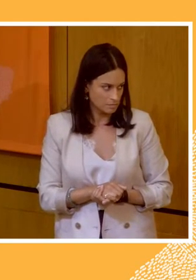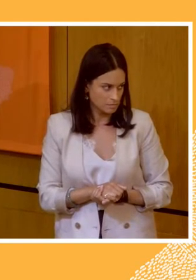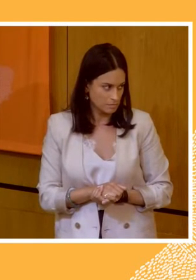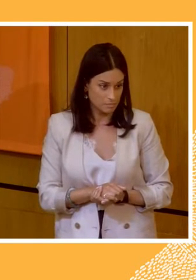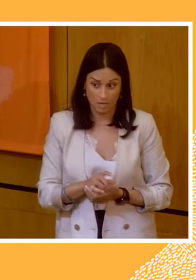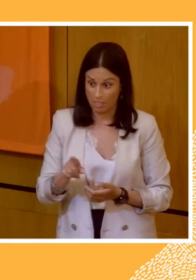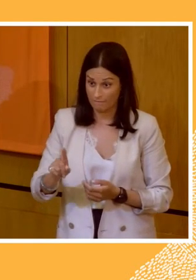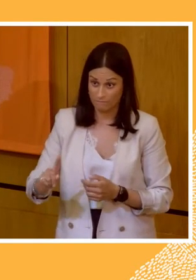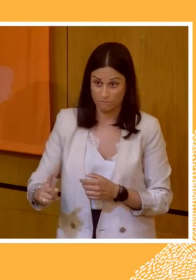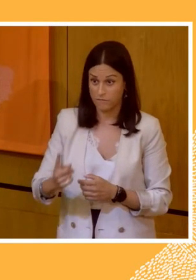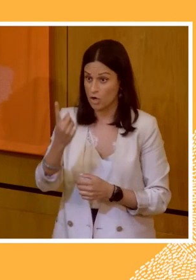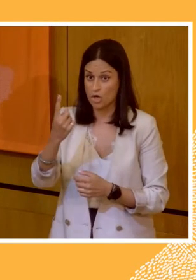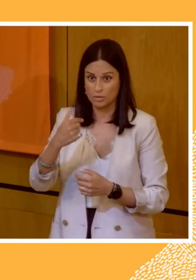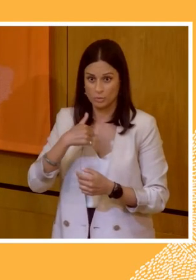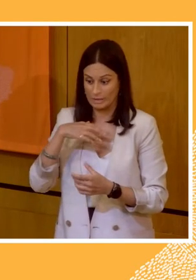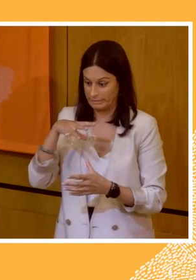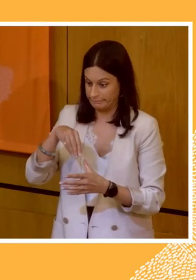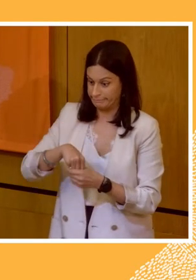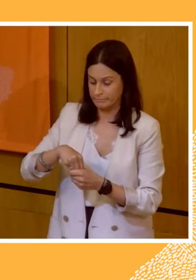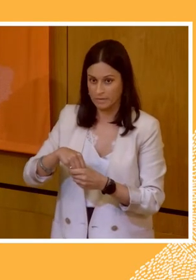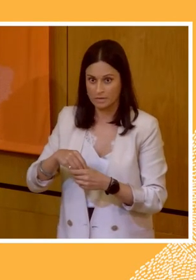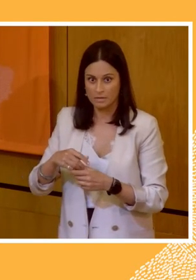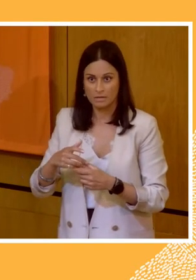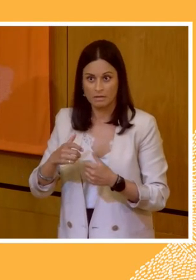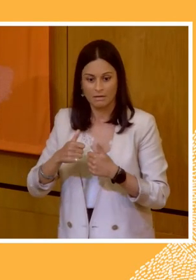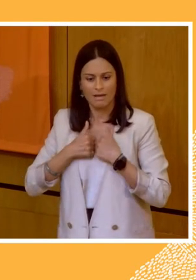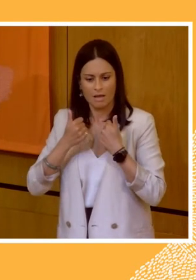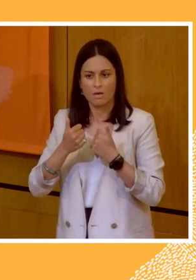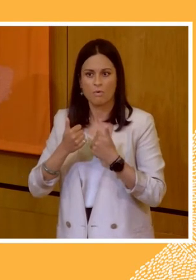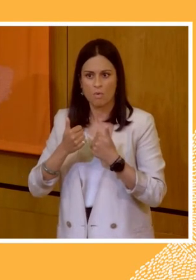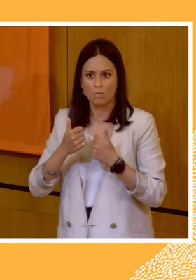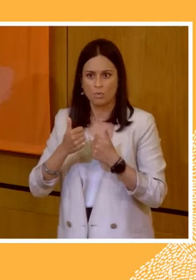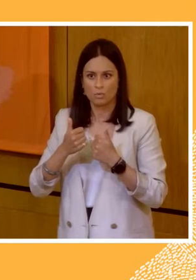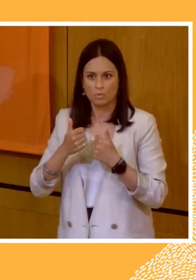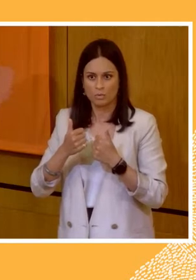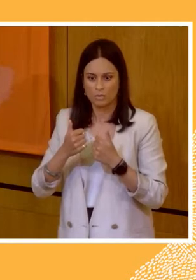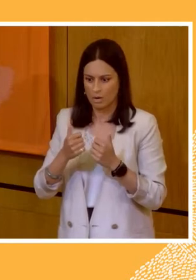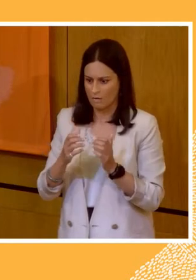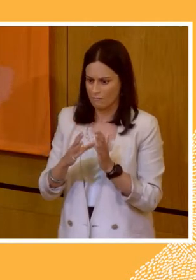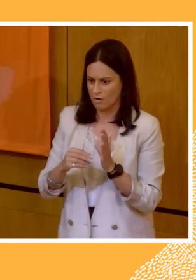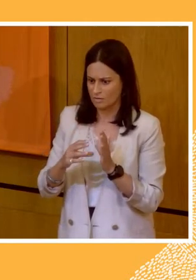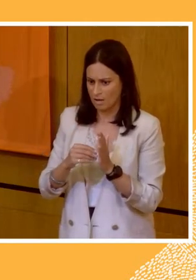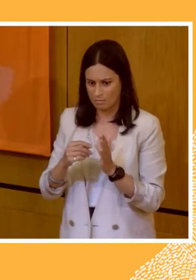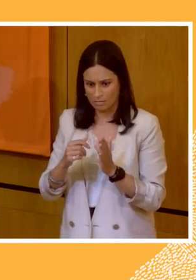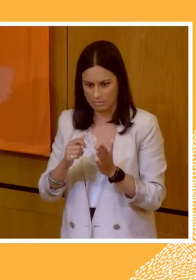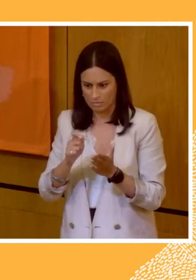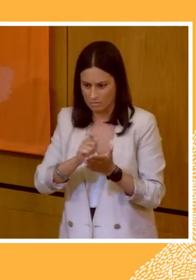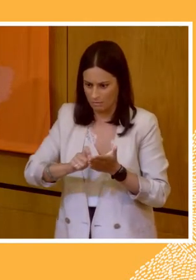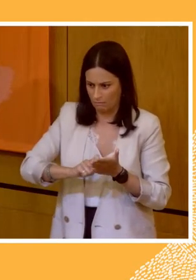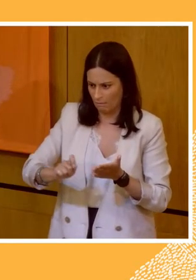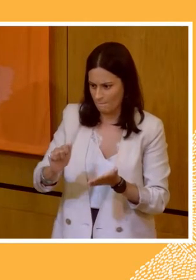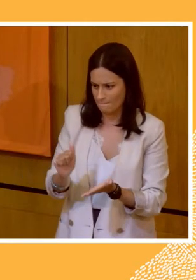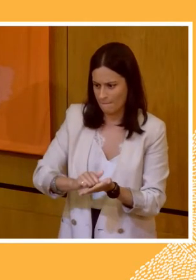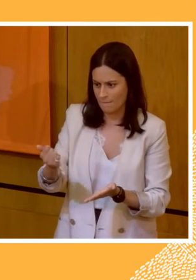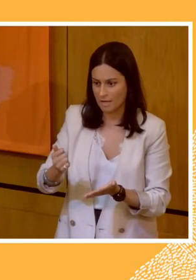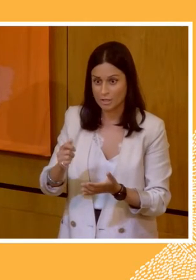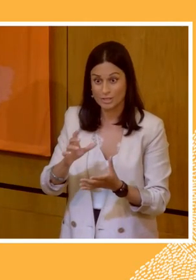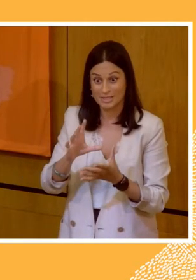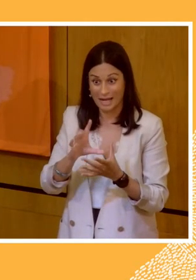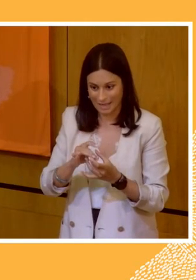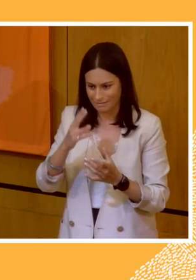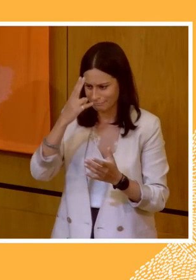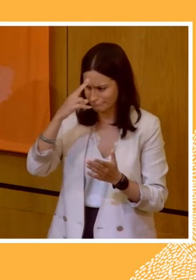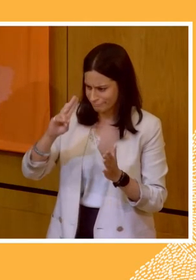research that we are having our own paper being published in the name of the